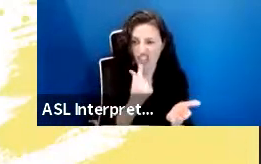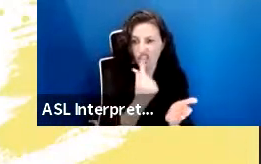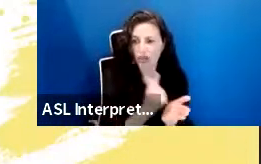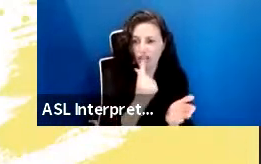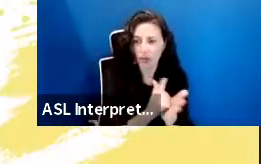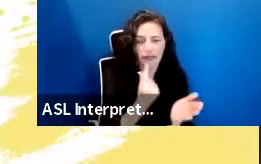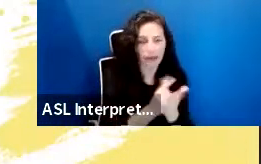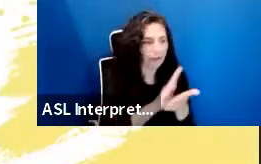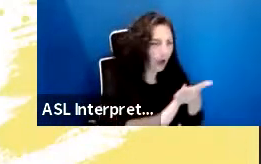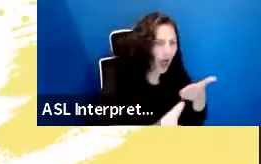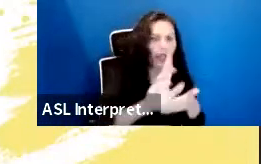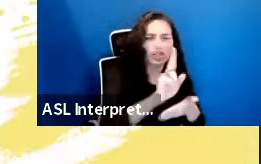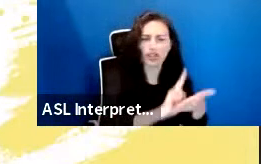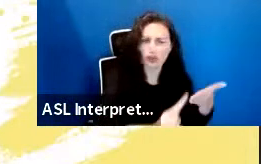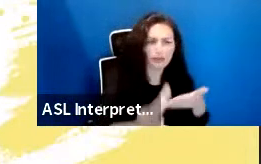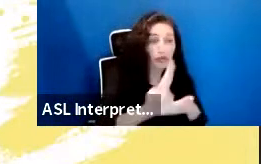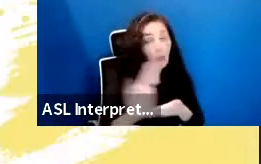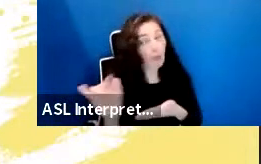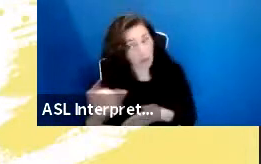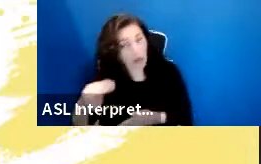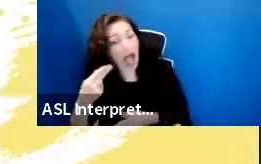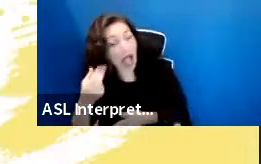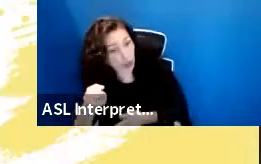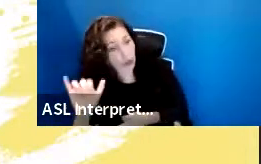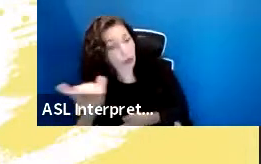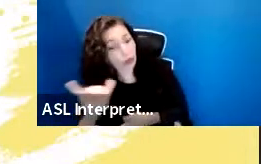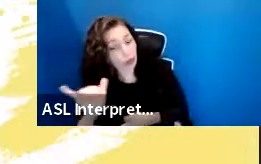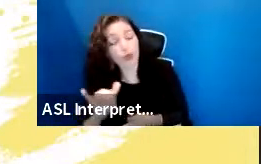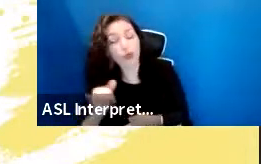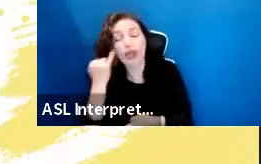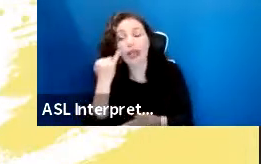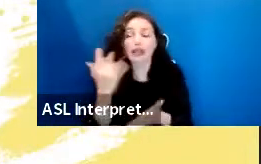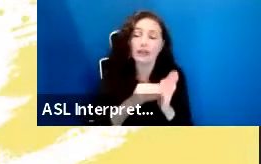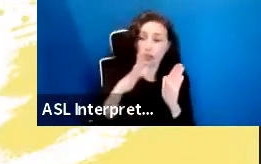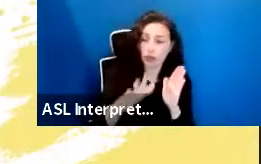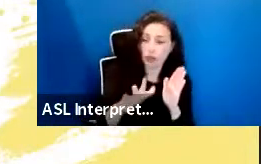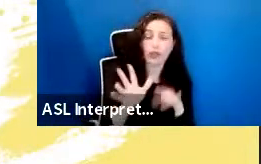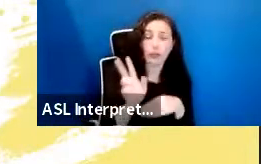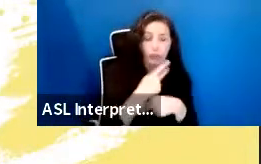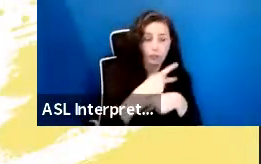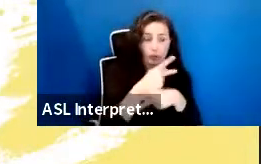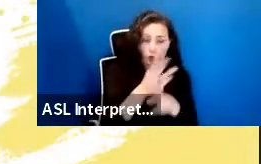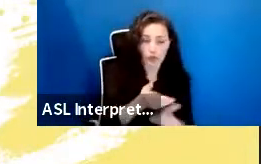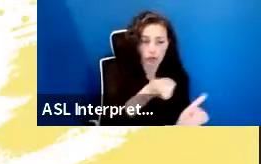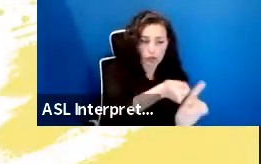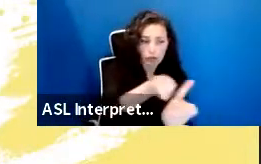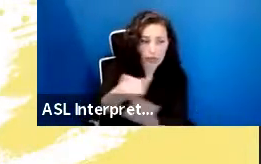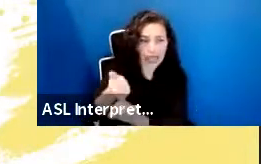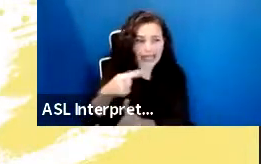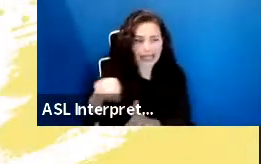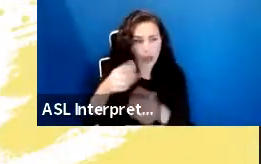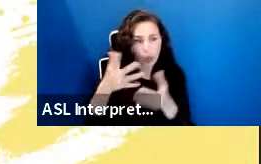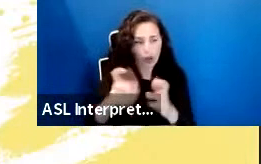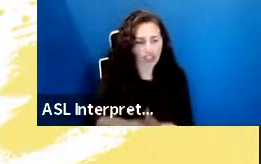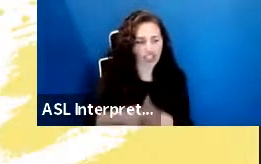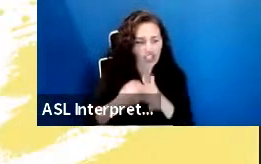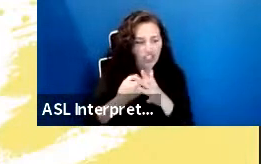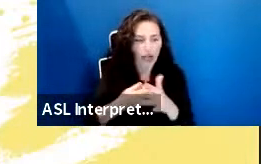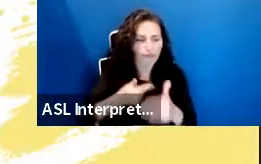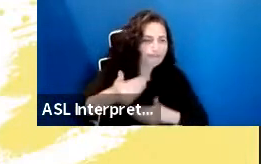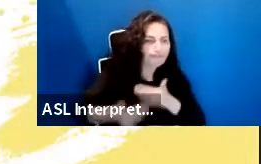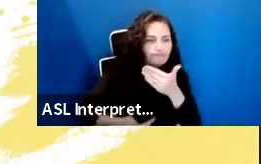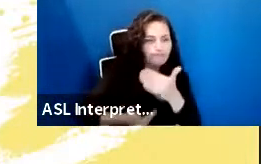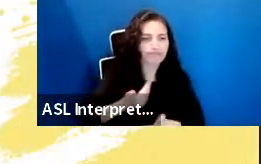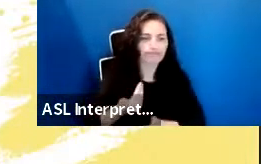their college, university, or even high school experiences as a student producer. And they want to start moving into